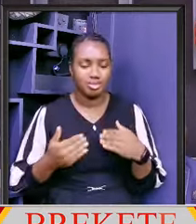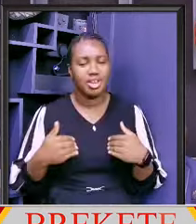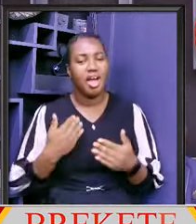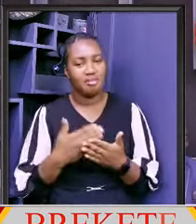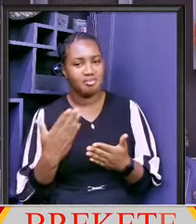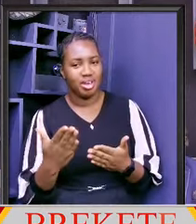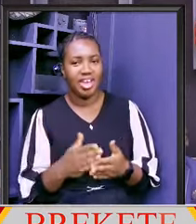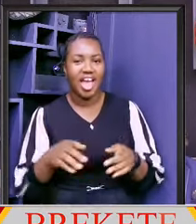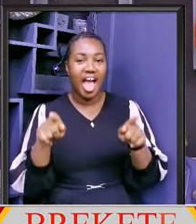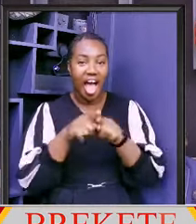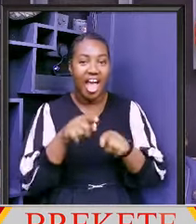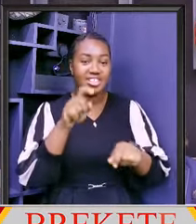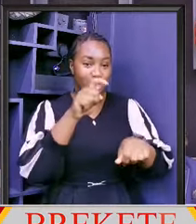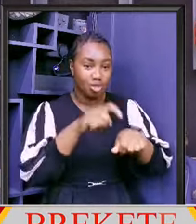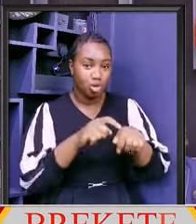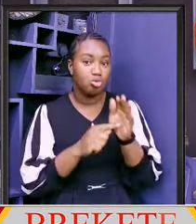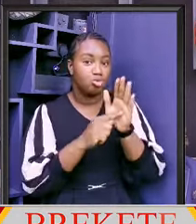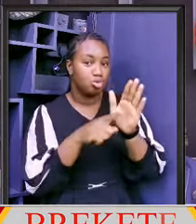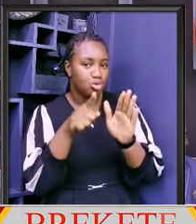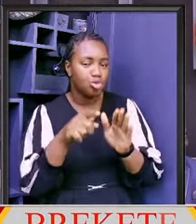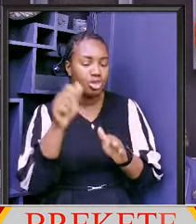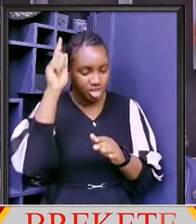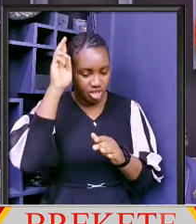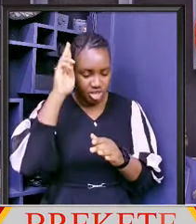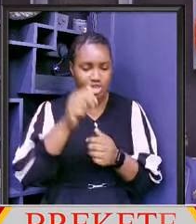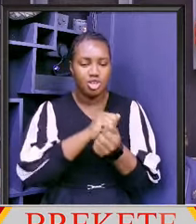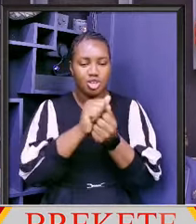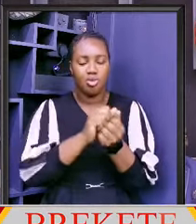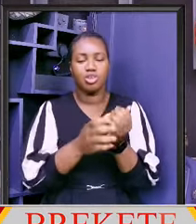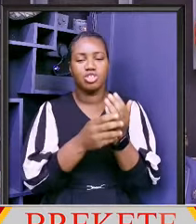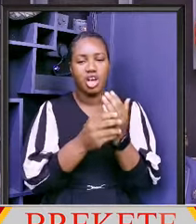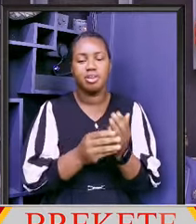As he touch and show you, he go wash hand, he go serve you.